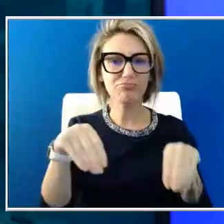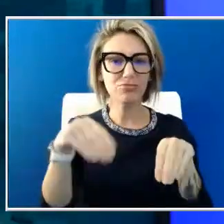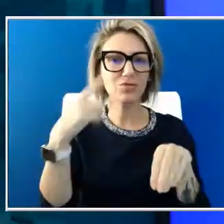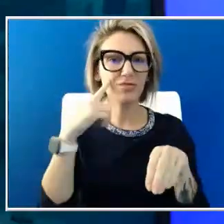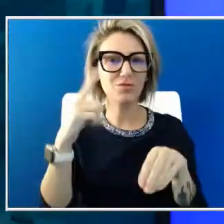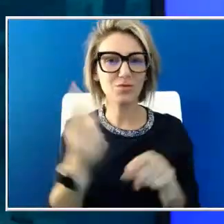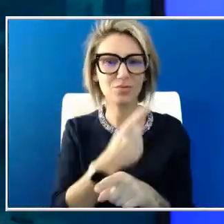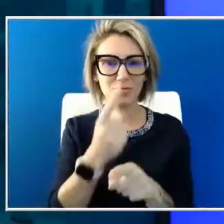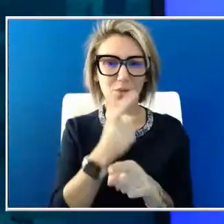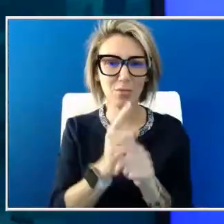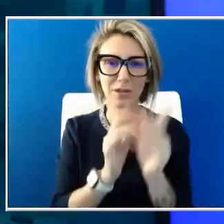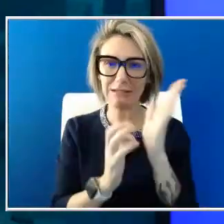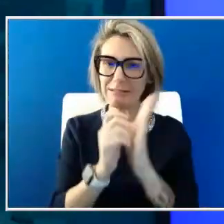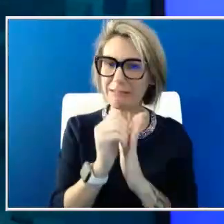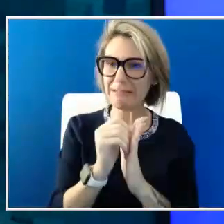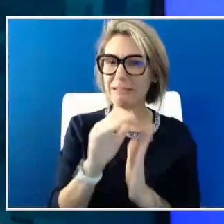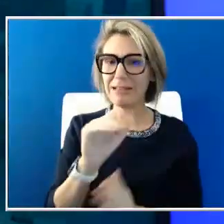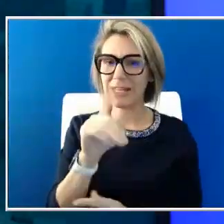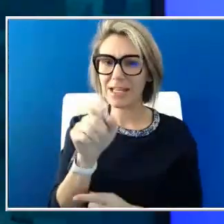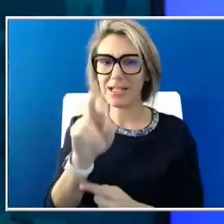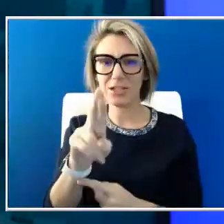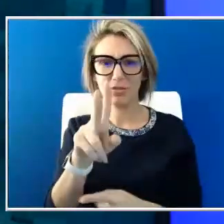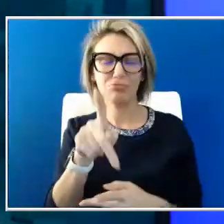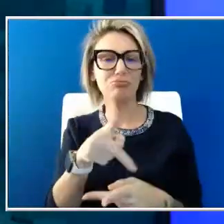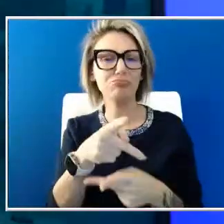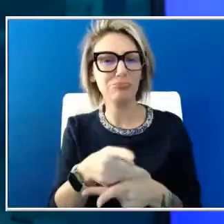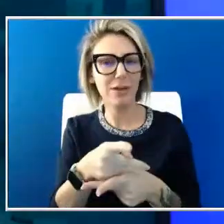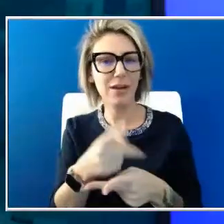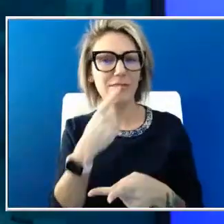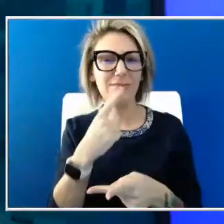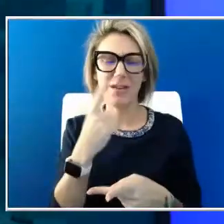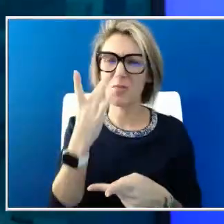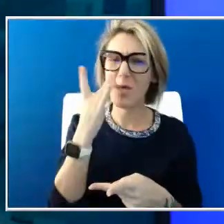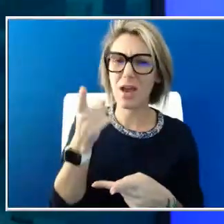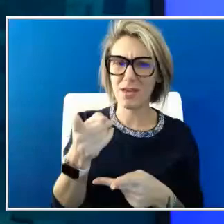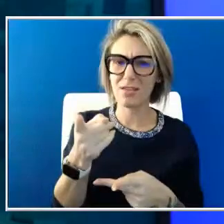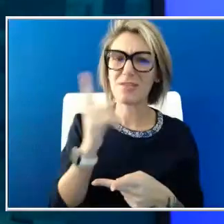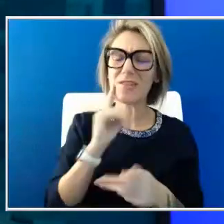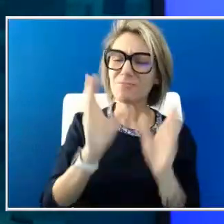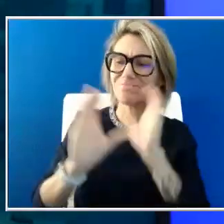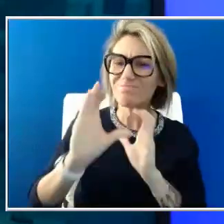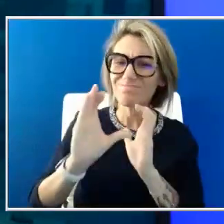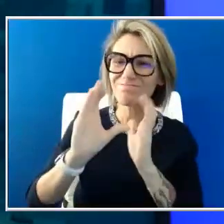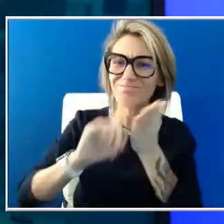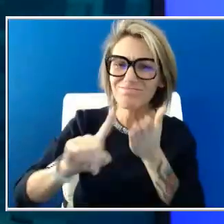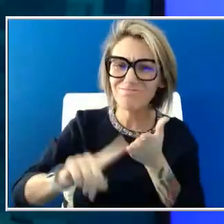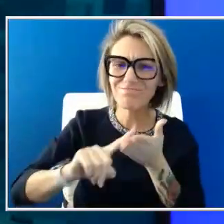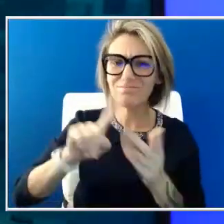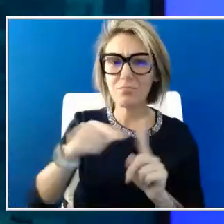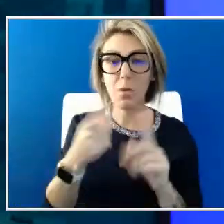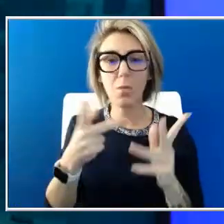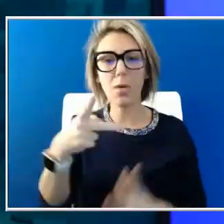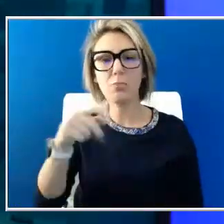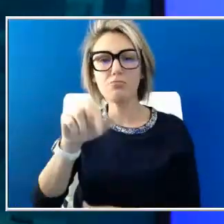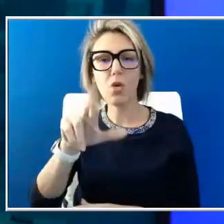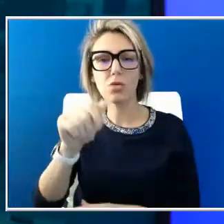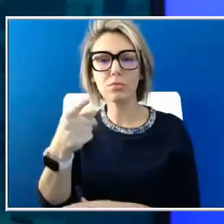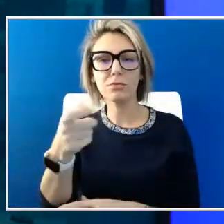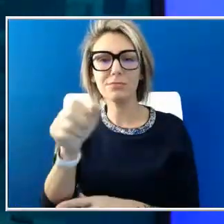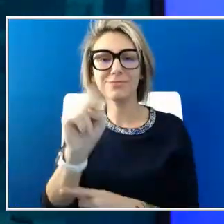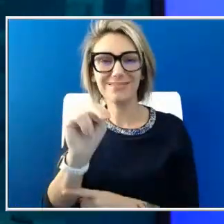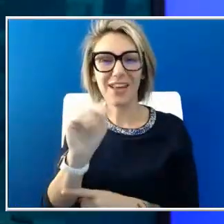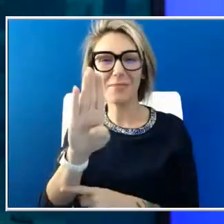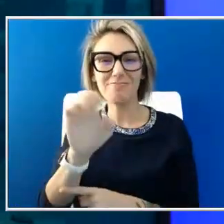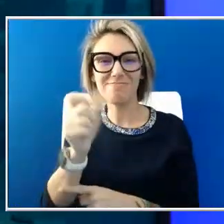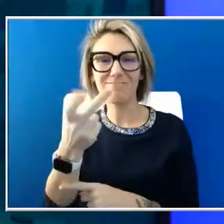you need. We'll also hear why Patrick specifically sought out proton therapy, plus what it's like to for